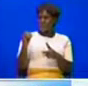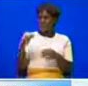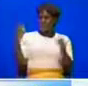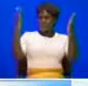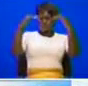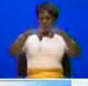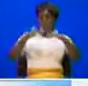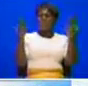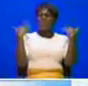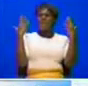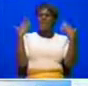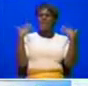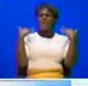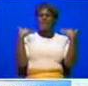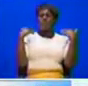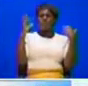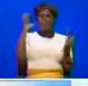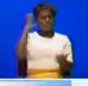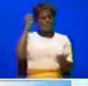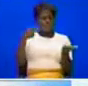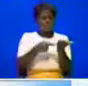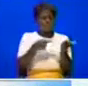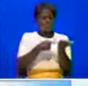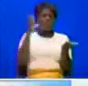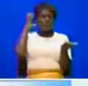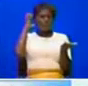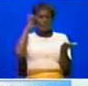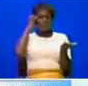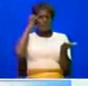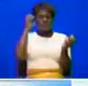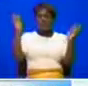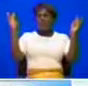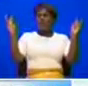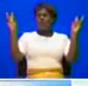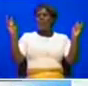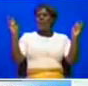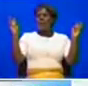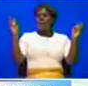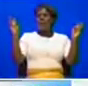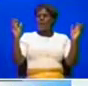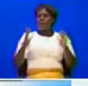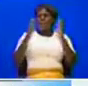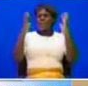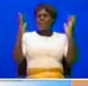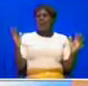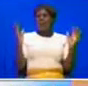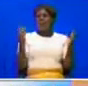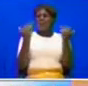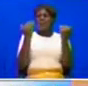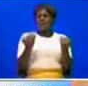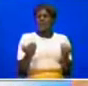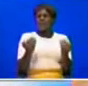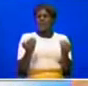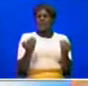at the Meru National Polytechnic in Meru County. The theme of season two is Greatness Requires